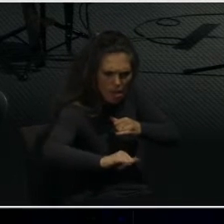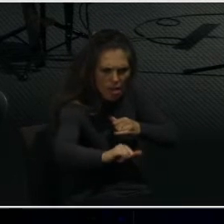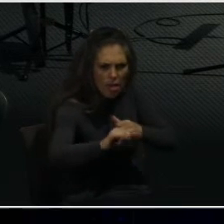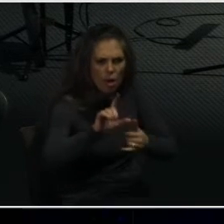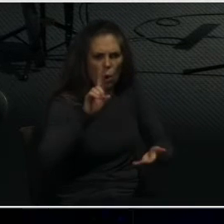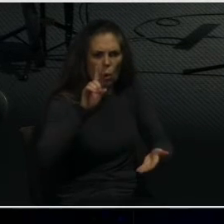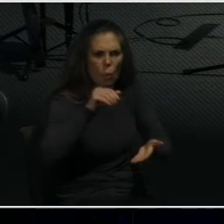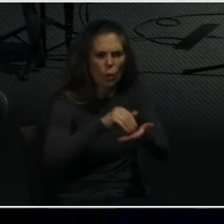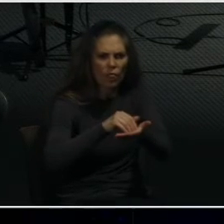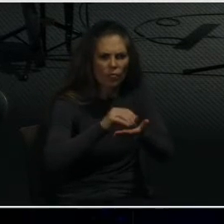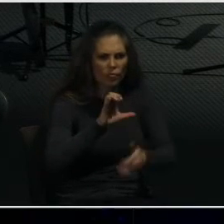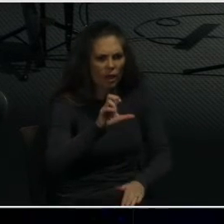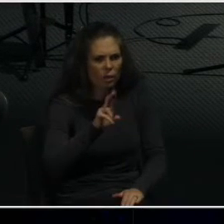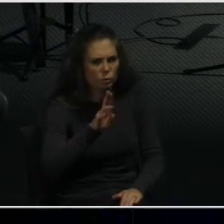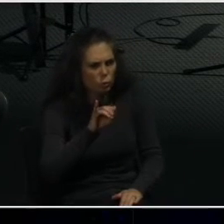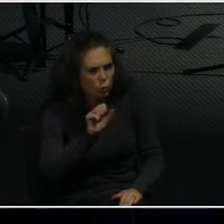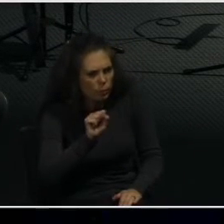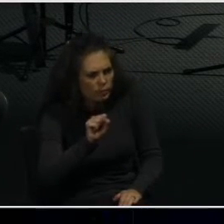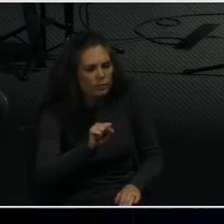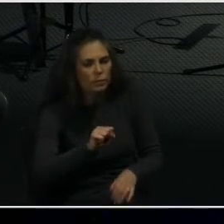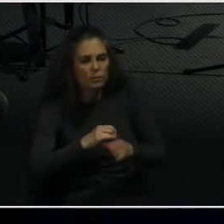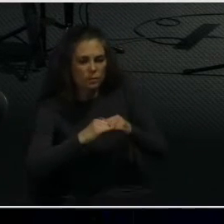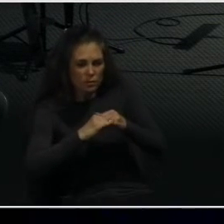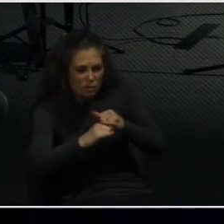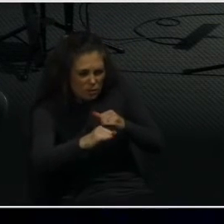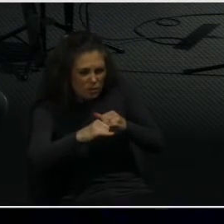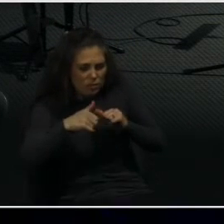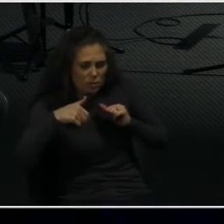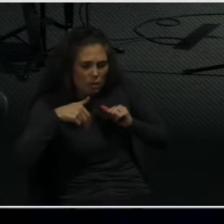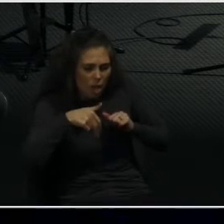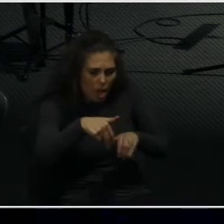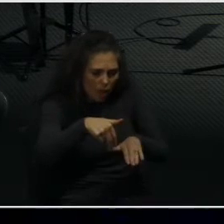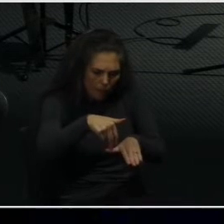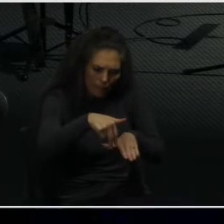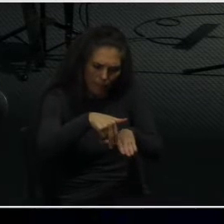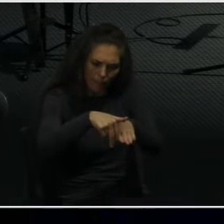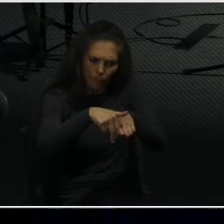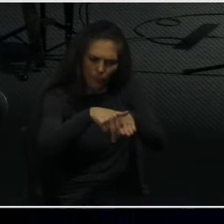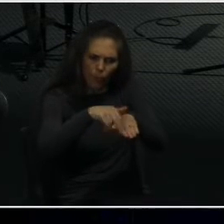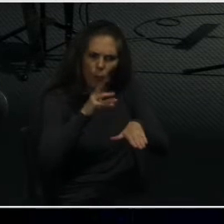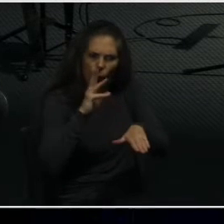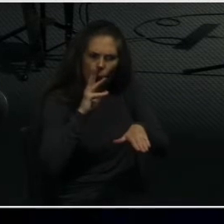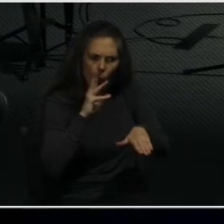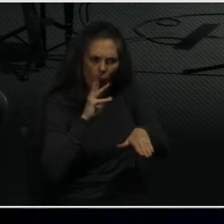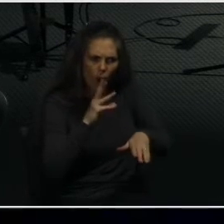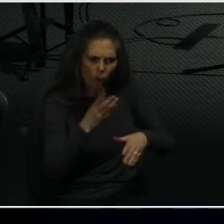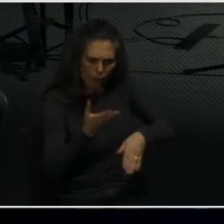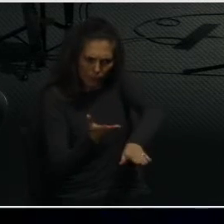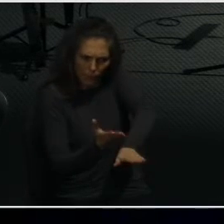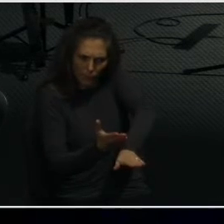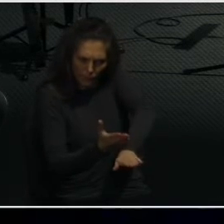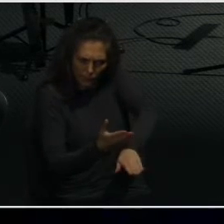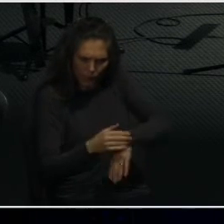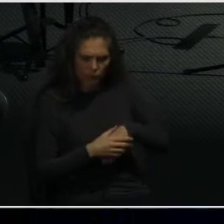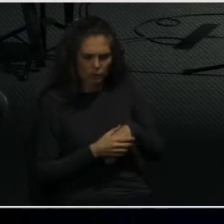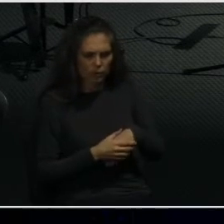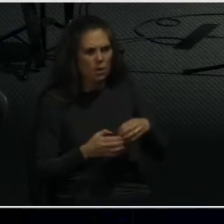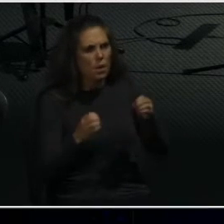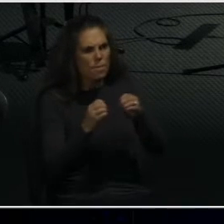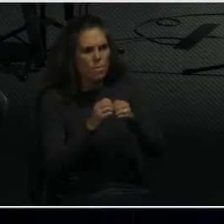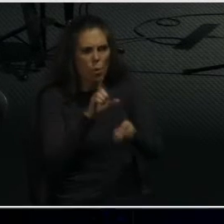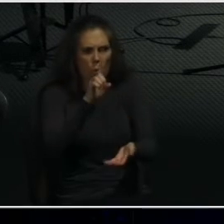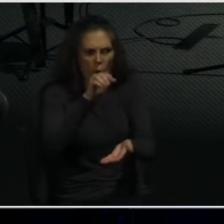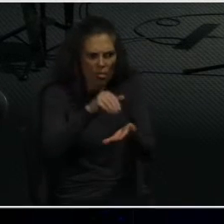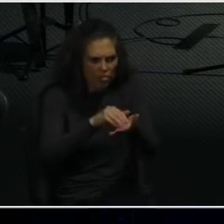measured 1,000 and led me through the water, and it was knee deep. Again, he measured 1,000 and led me through the water, and it was waist